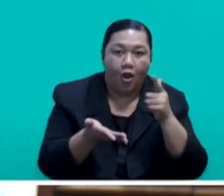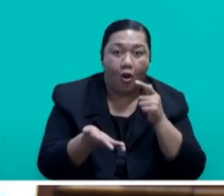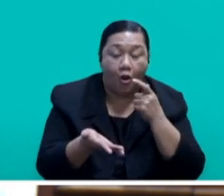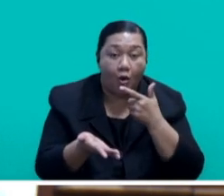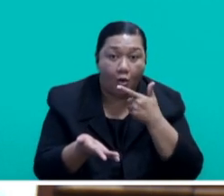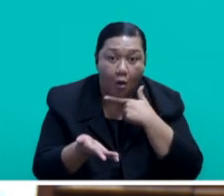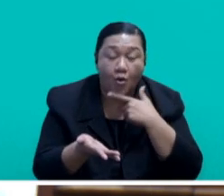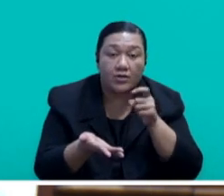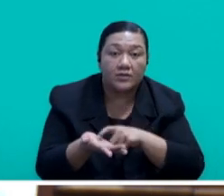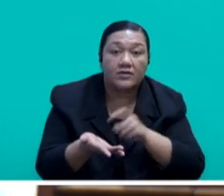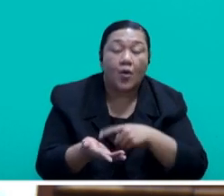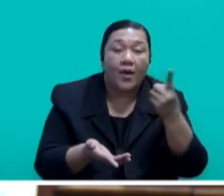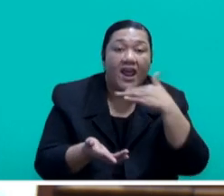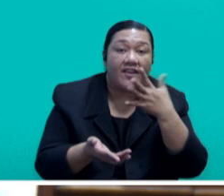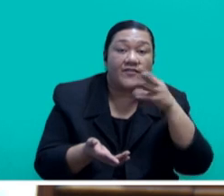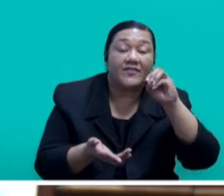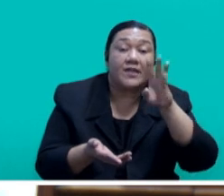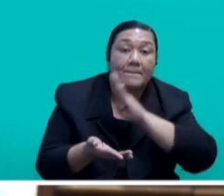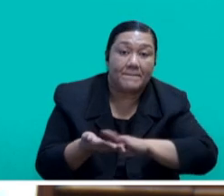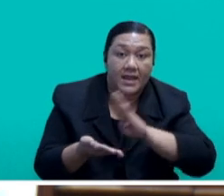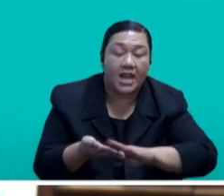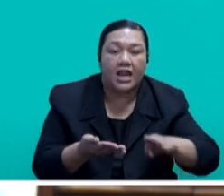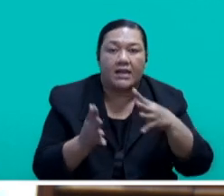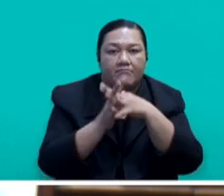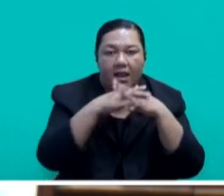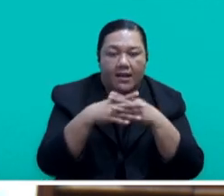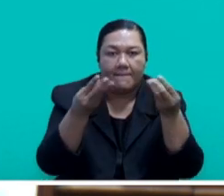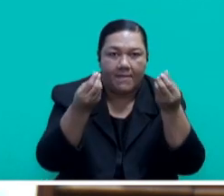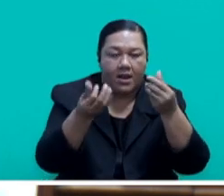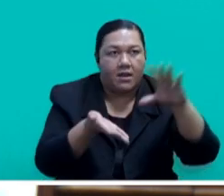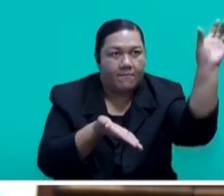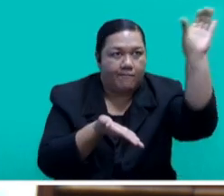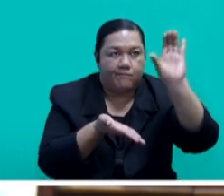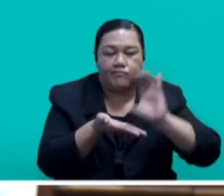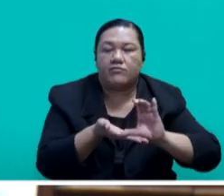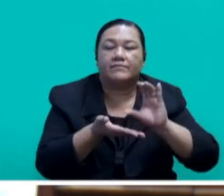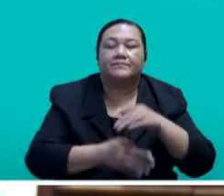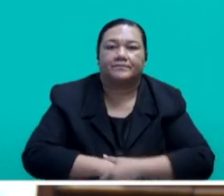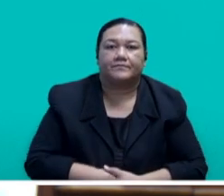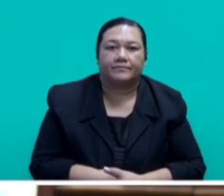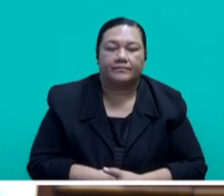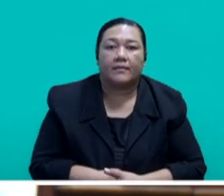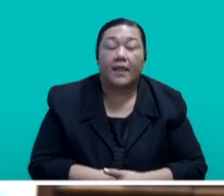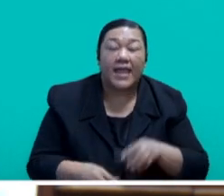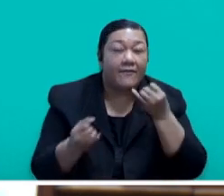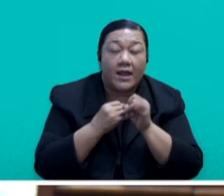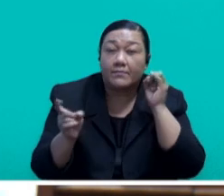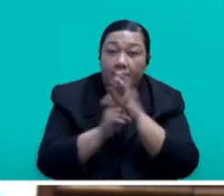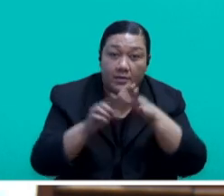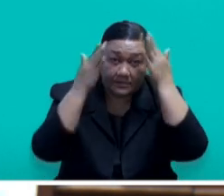of $150 million US. Most importantly, Mr. Speaker, sir, these